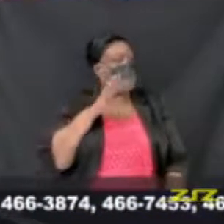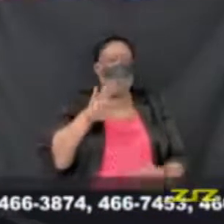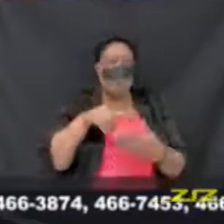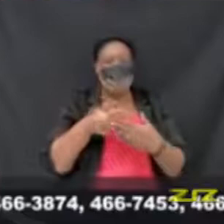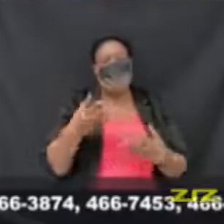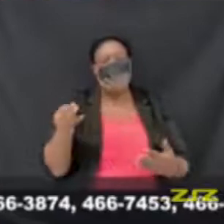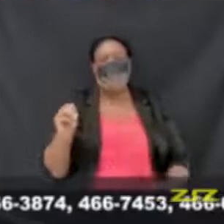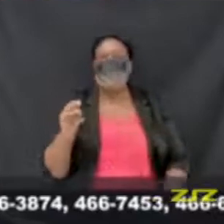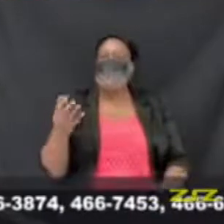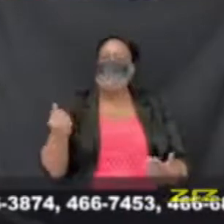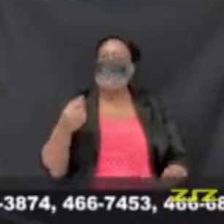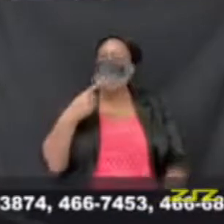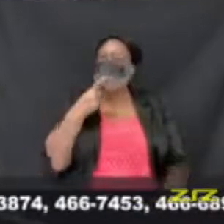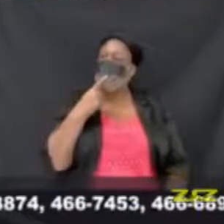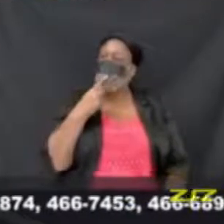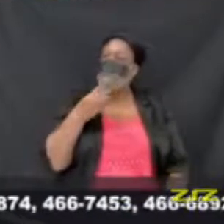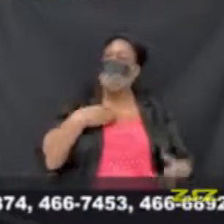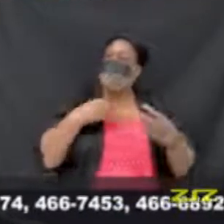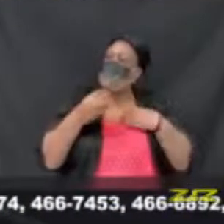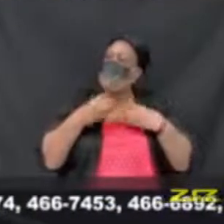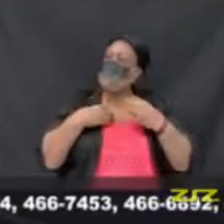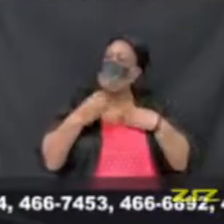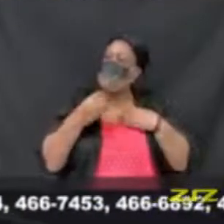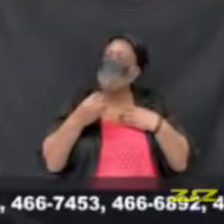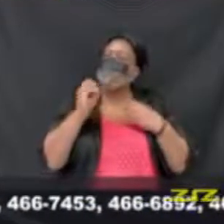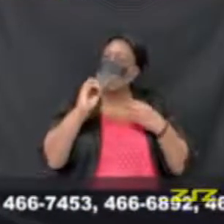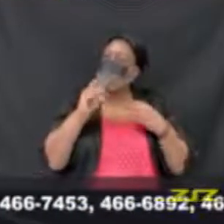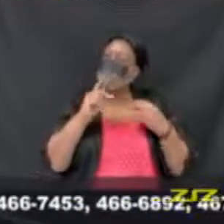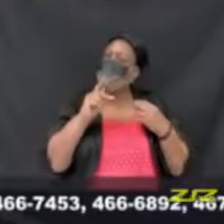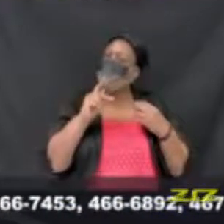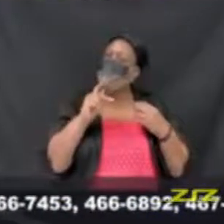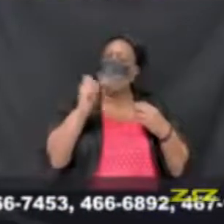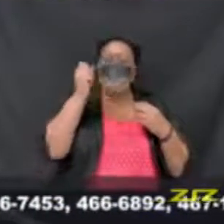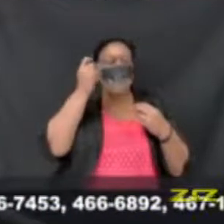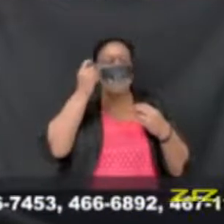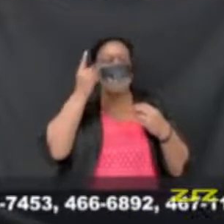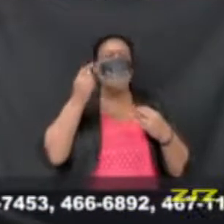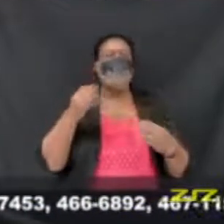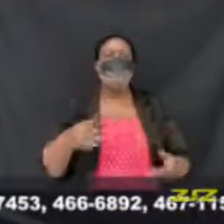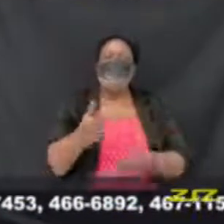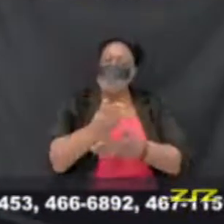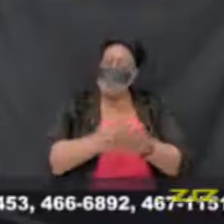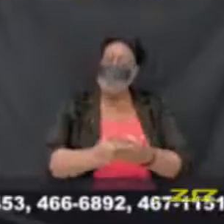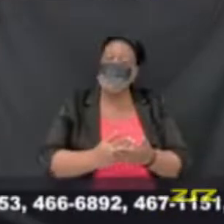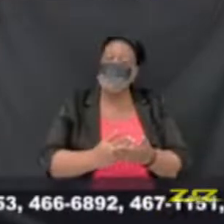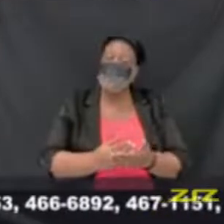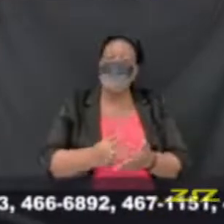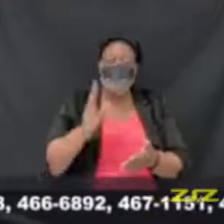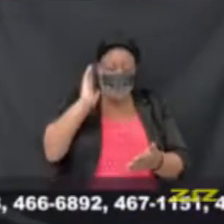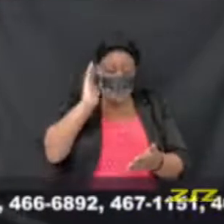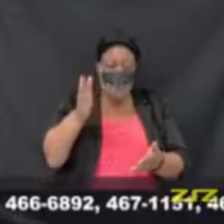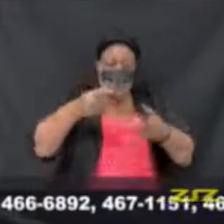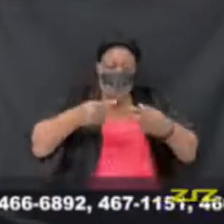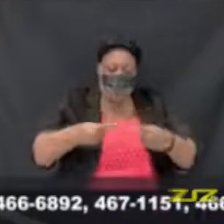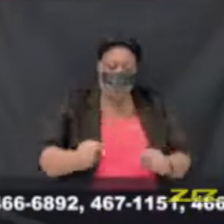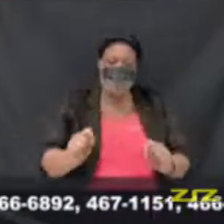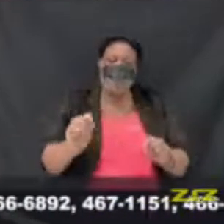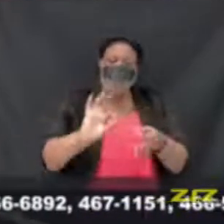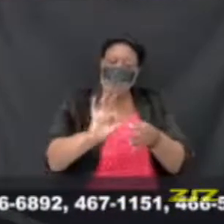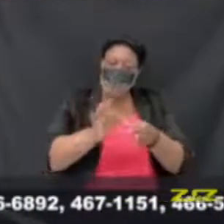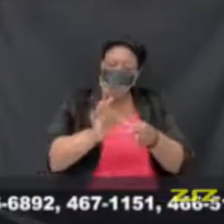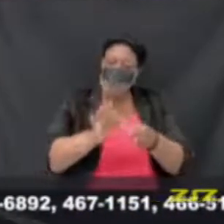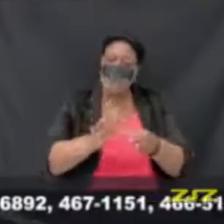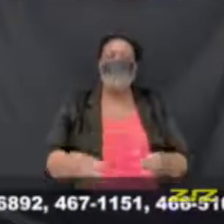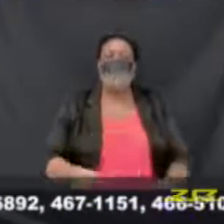these concerns. And also, some of the concerns are things that can be dealt with immediately through